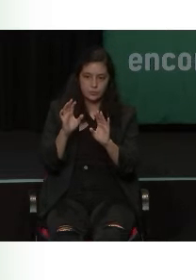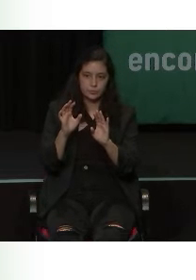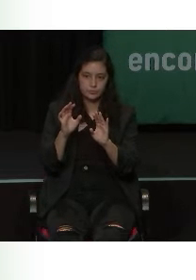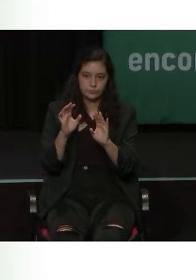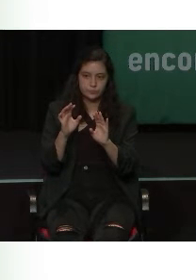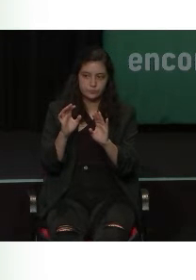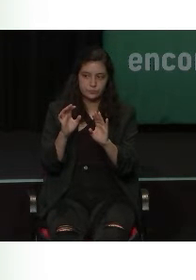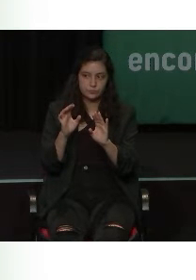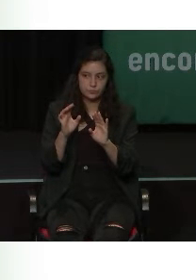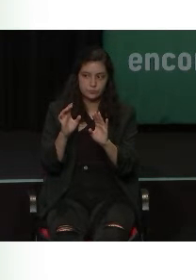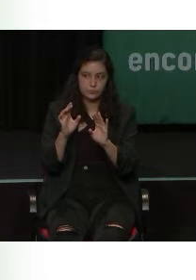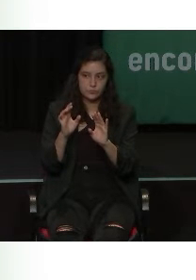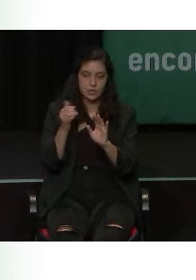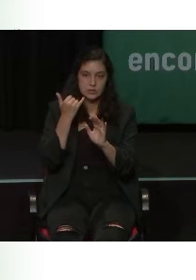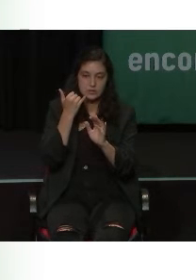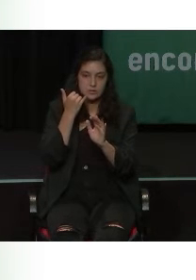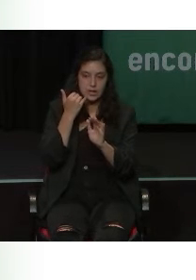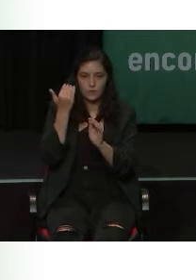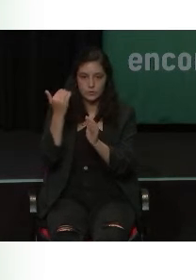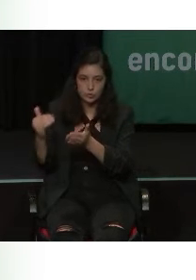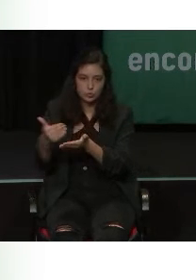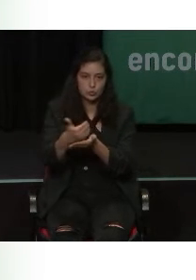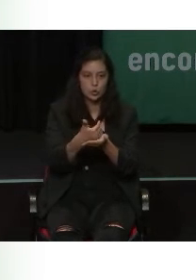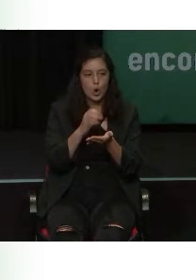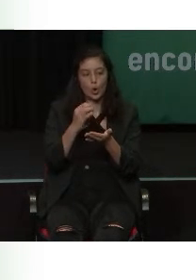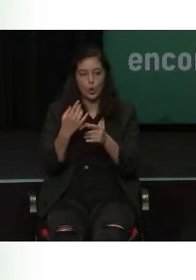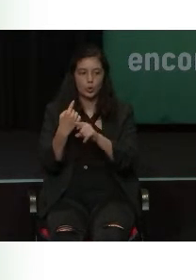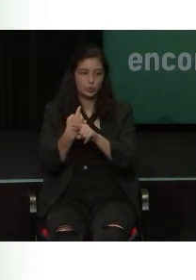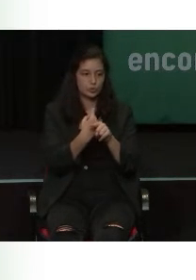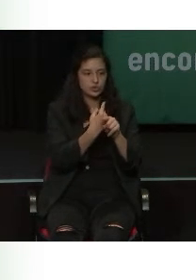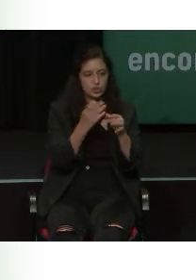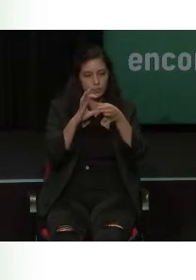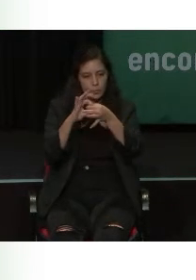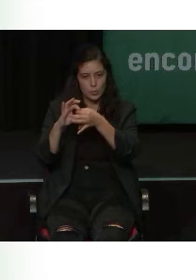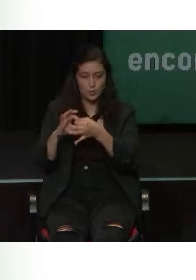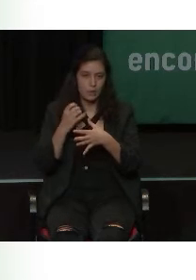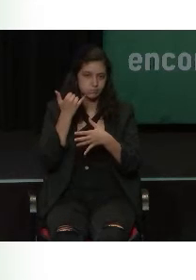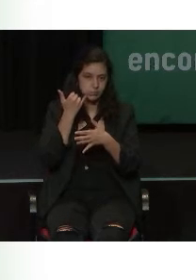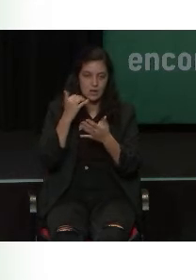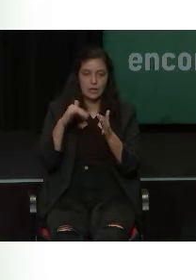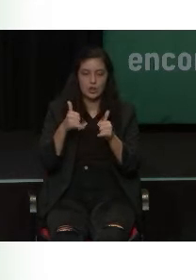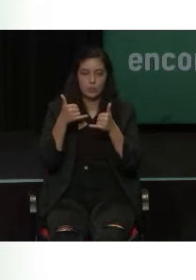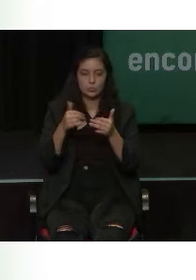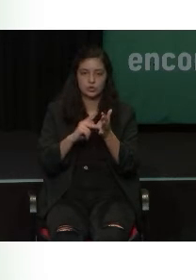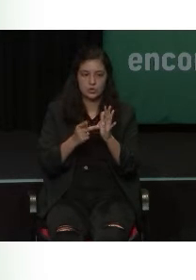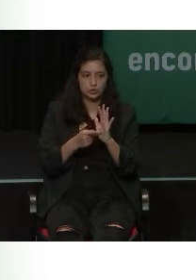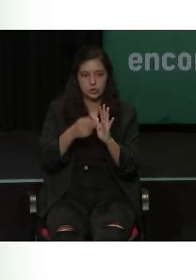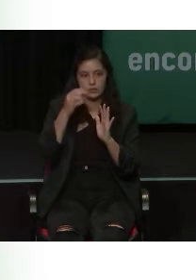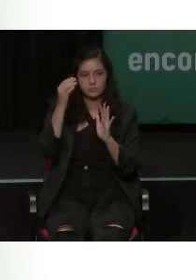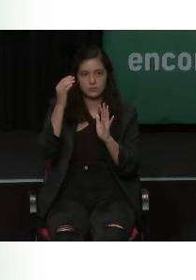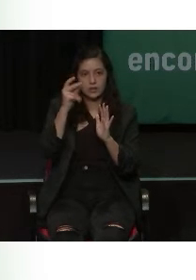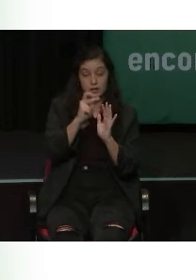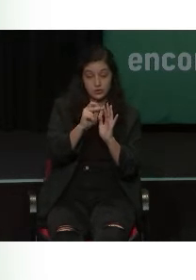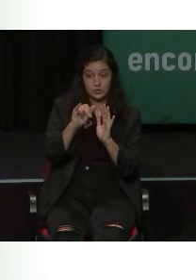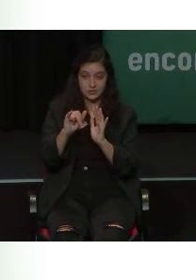collecting fisiológicos através do physiological smartphone ou data sensores through emparelhados, smartphones, depois usa then tecnologias the de use inteligência of